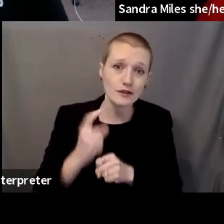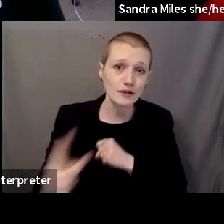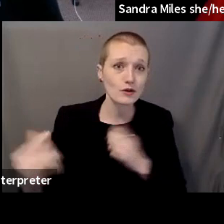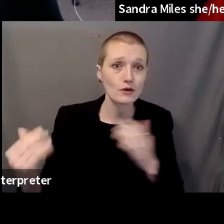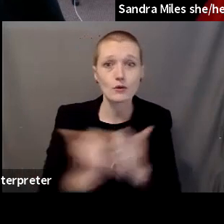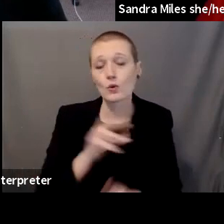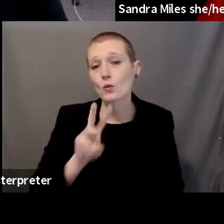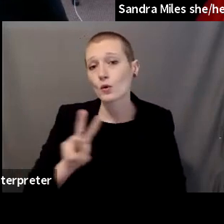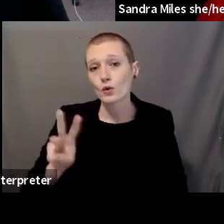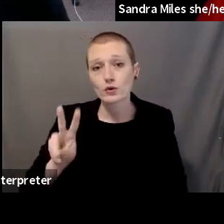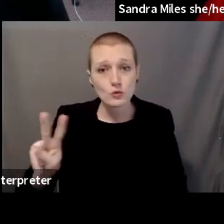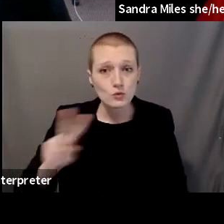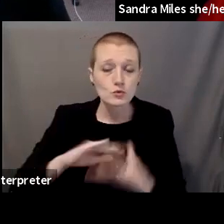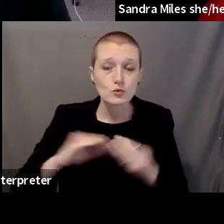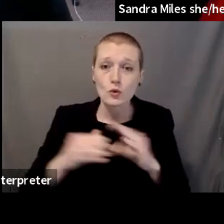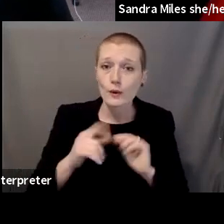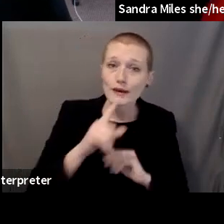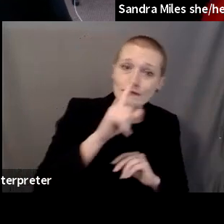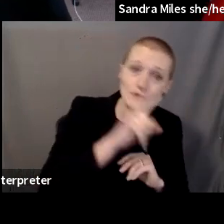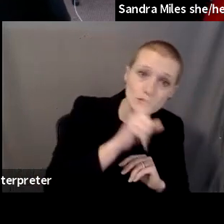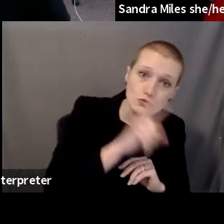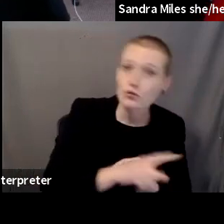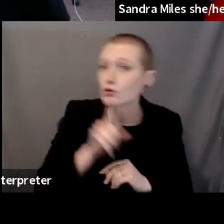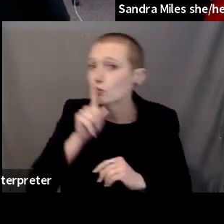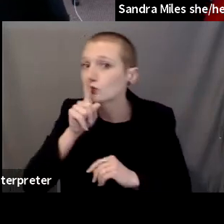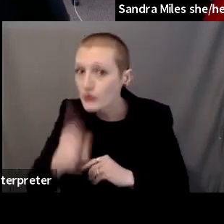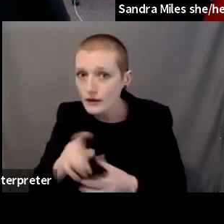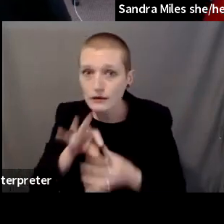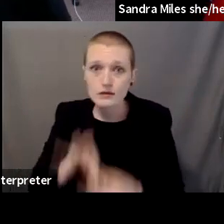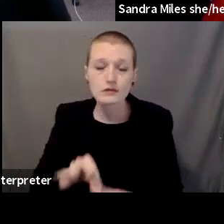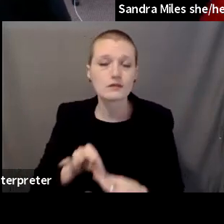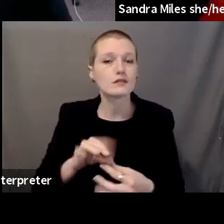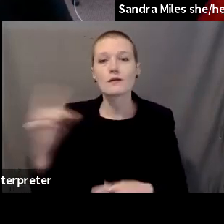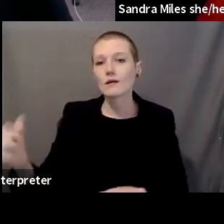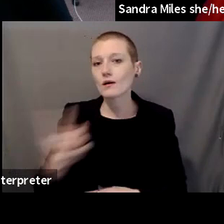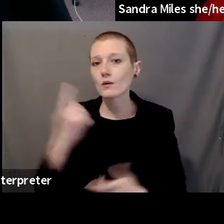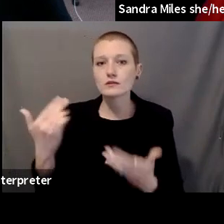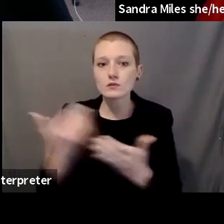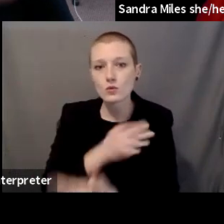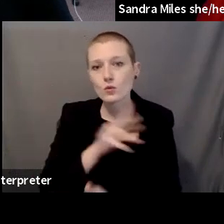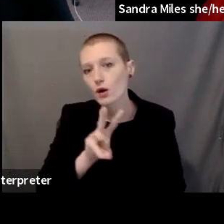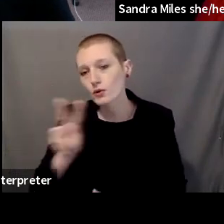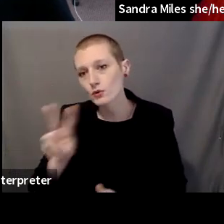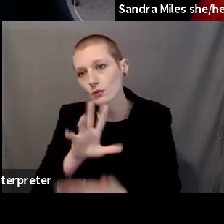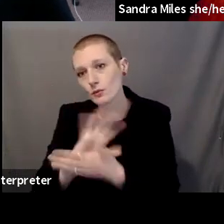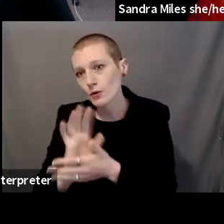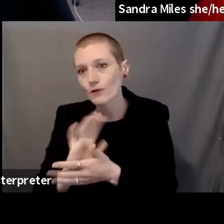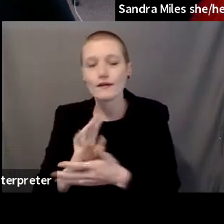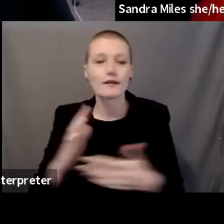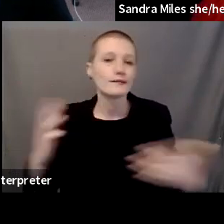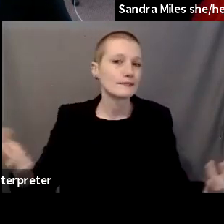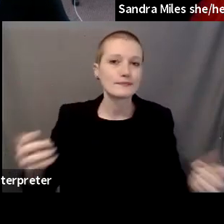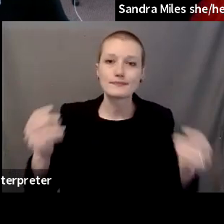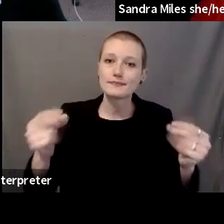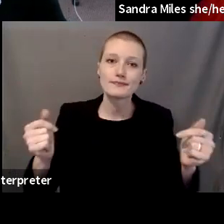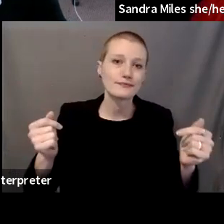out, whether it's fictional or it's real. There's always another World War II film that is Oscar bait